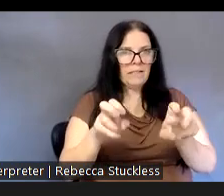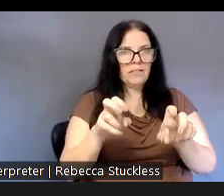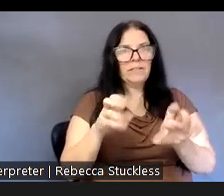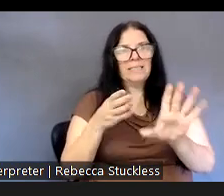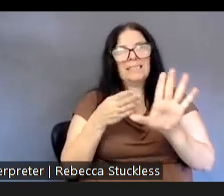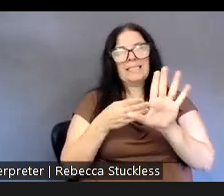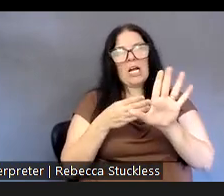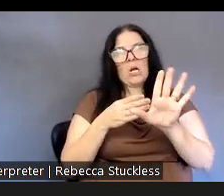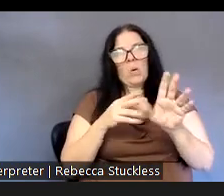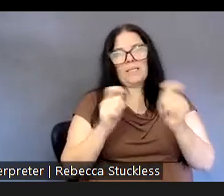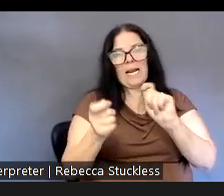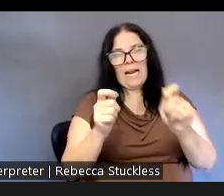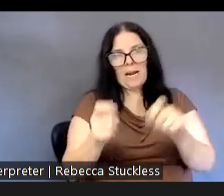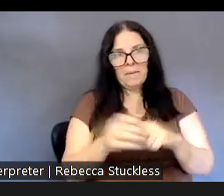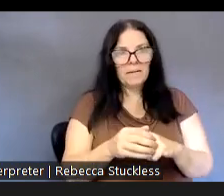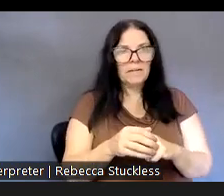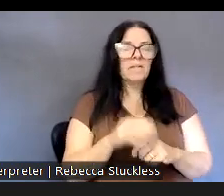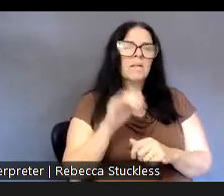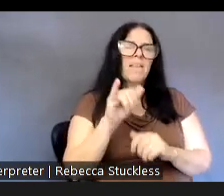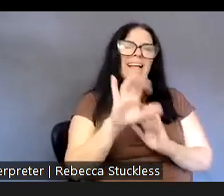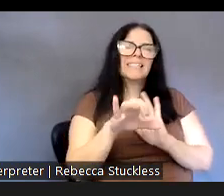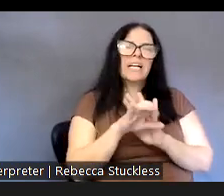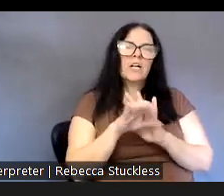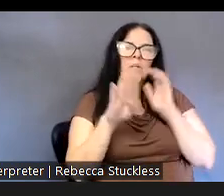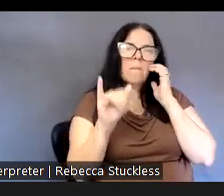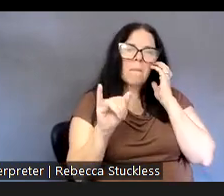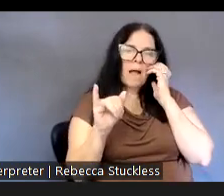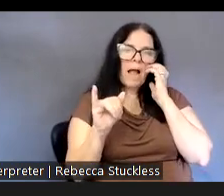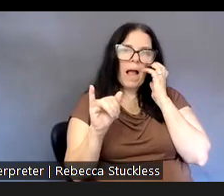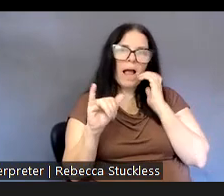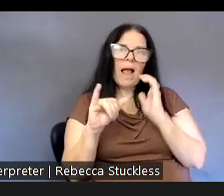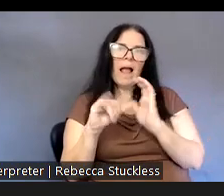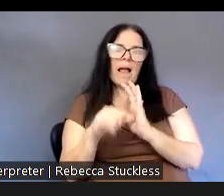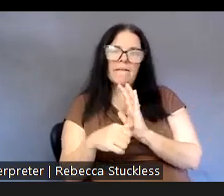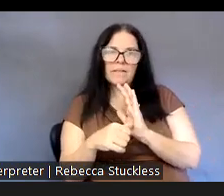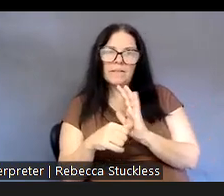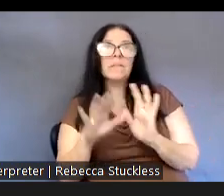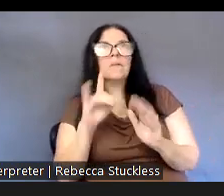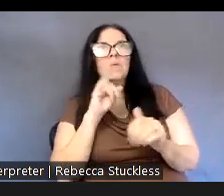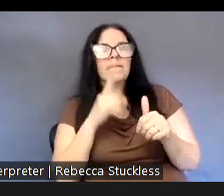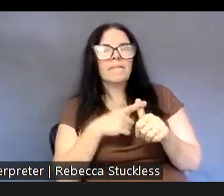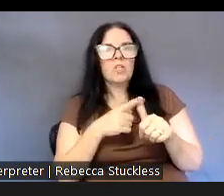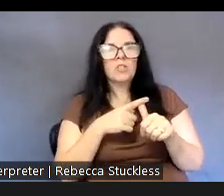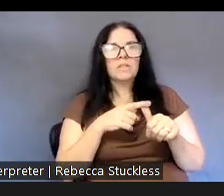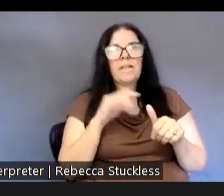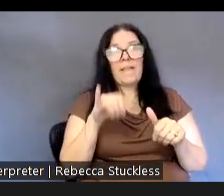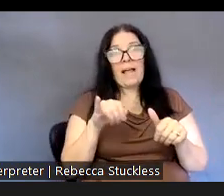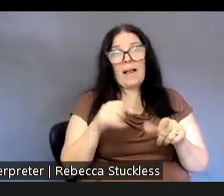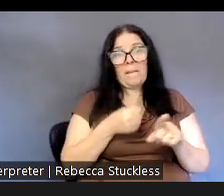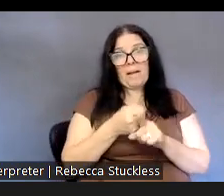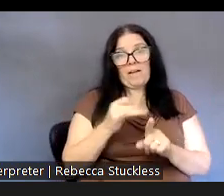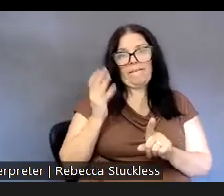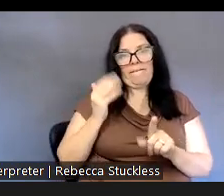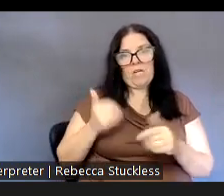approaches. These are characterized by an emphasis, well, first of all, on the persisting impact of early